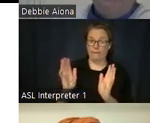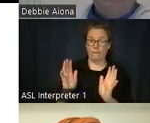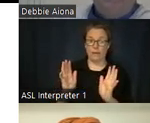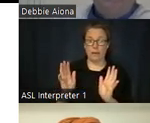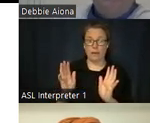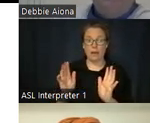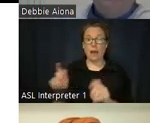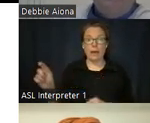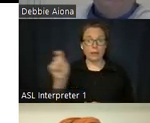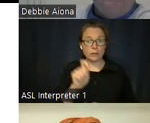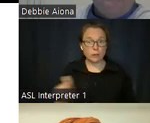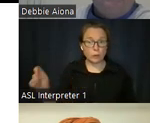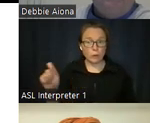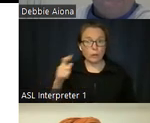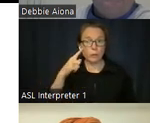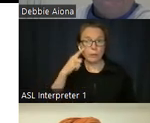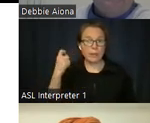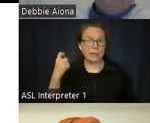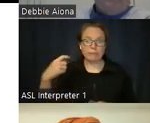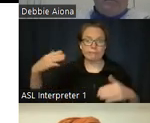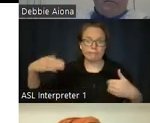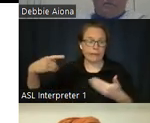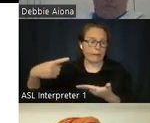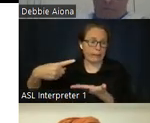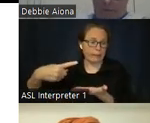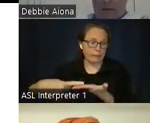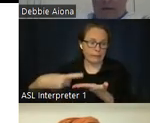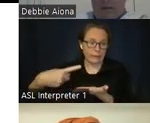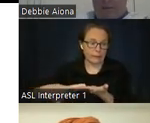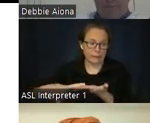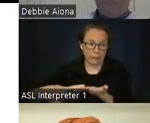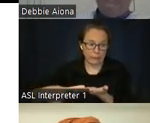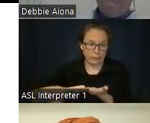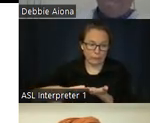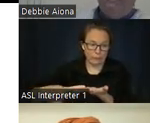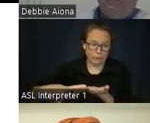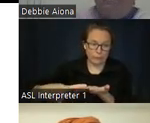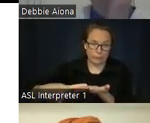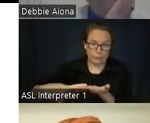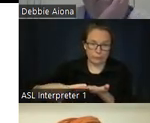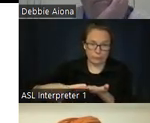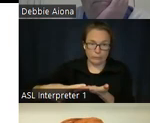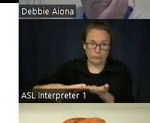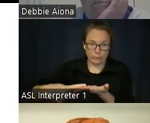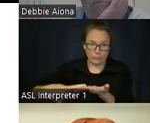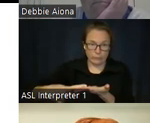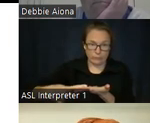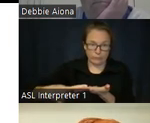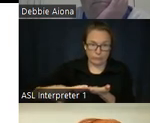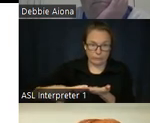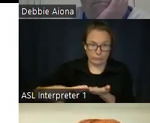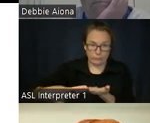just because this part of it had not yet been discussed in terms of data indicating the impact made to accountability. And